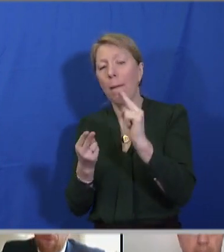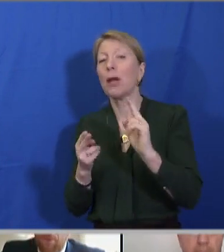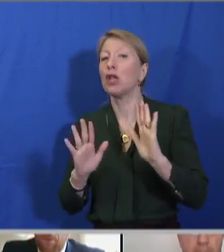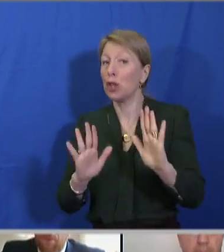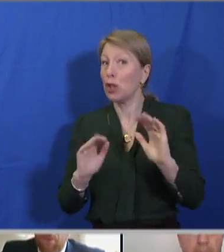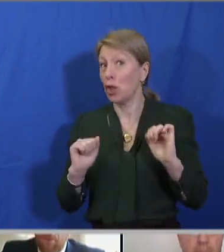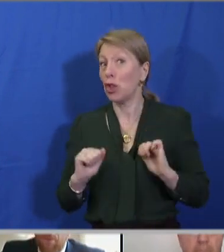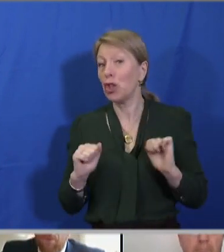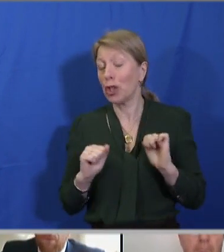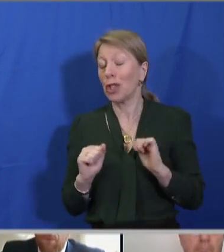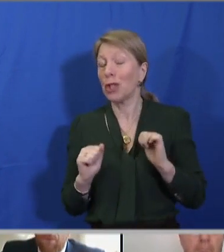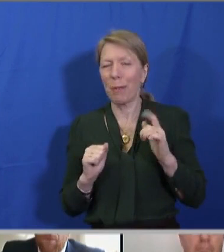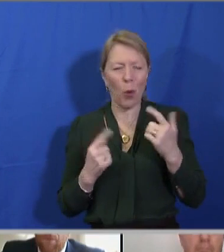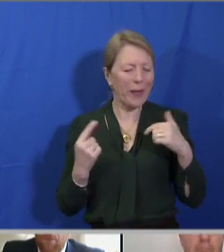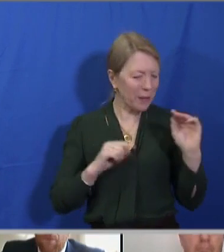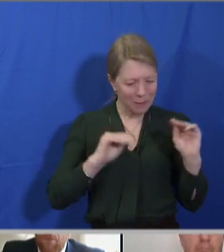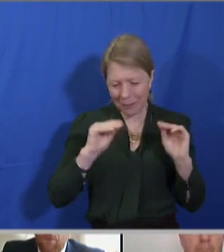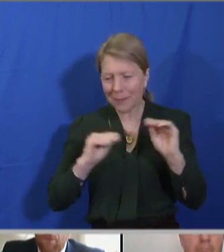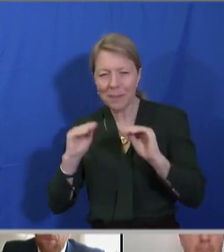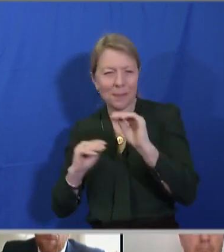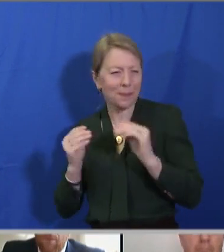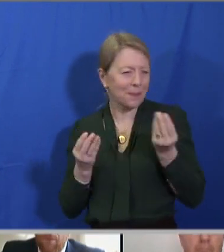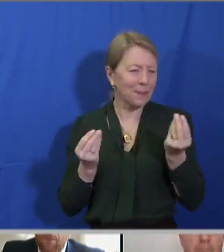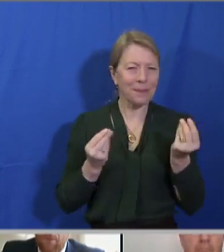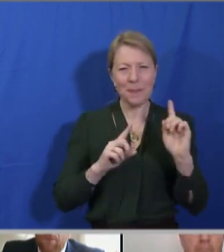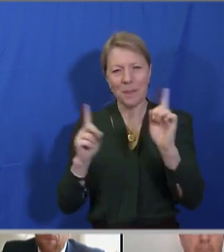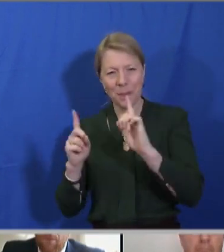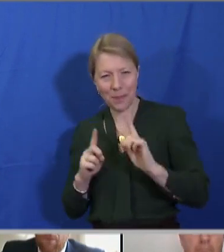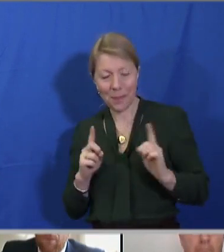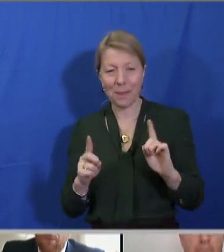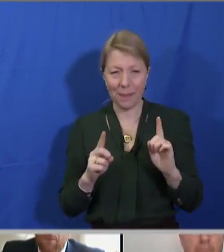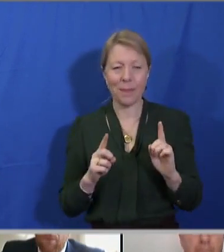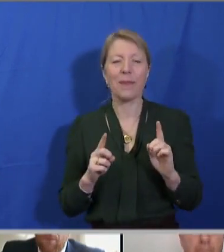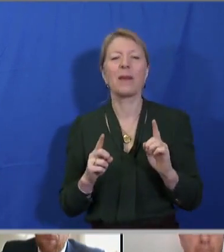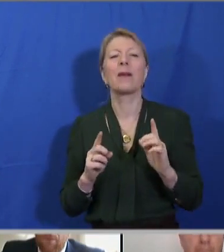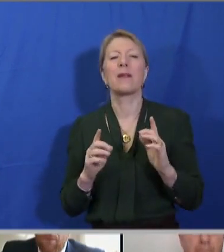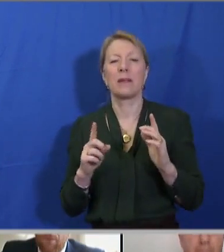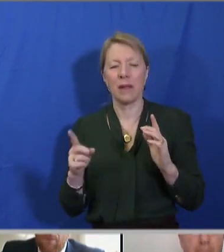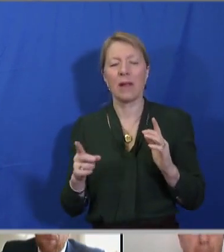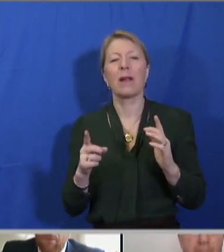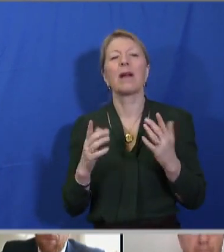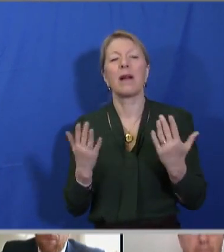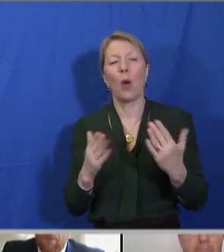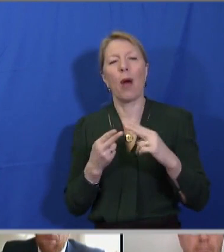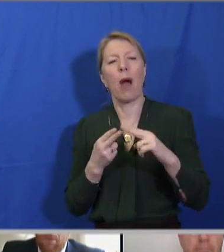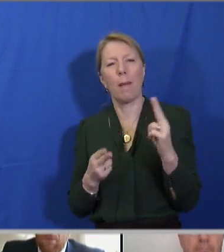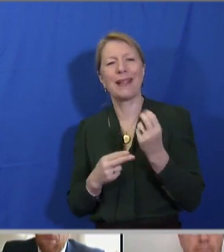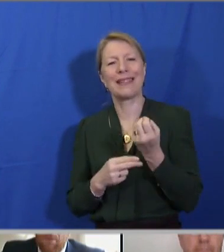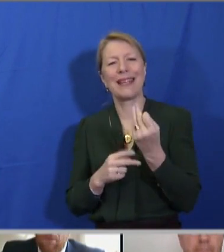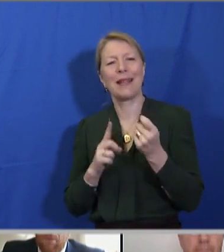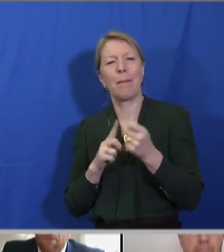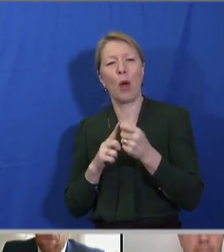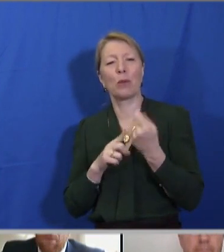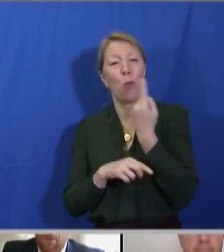uplifted the domiciliary care hourly rate to £18 an hour to those providers who are delivering domiciliary care.